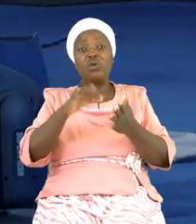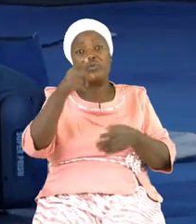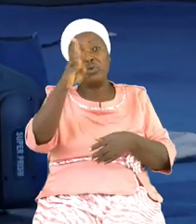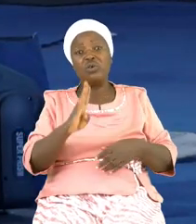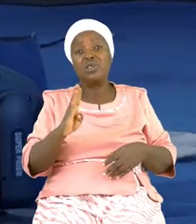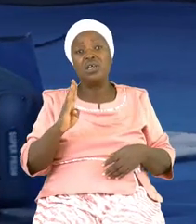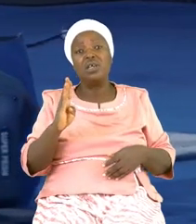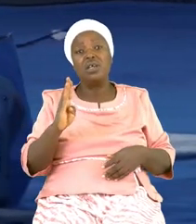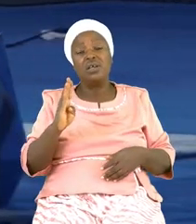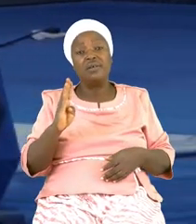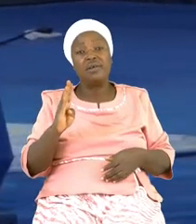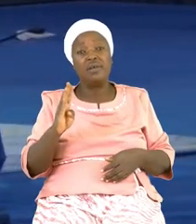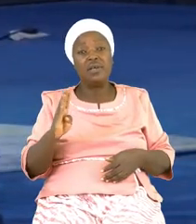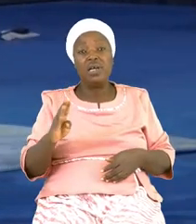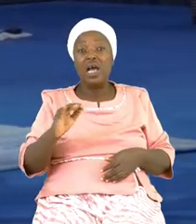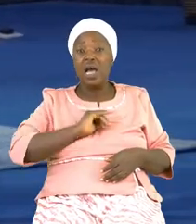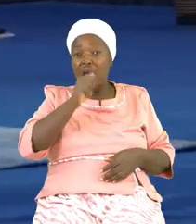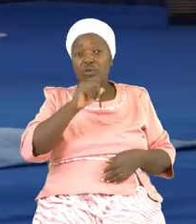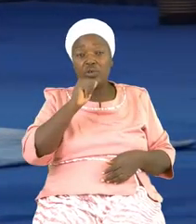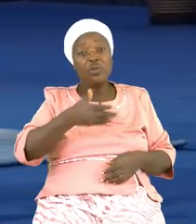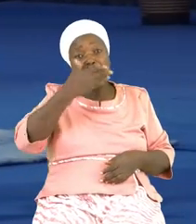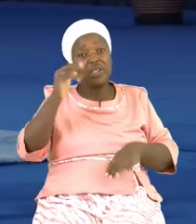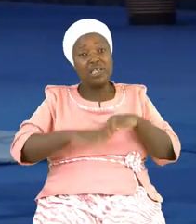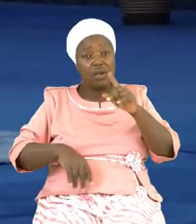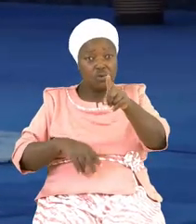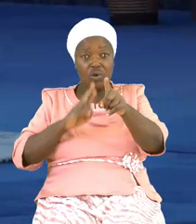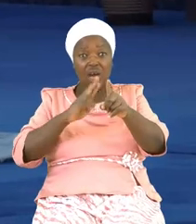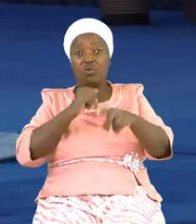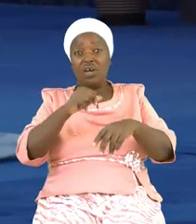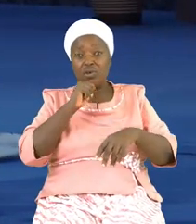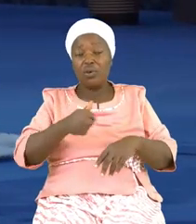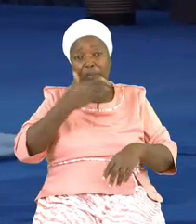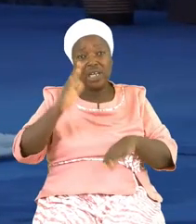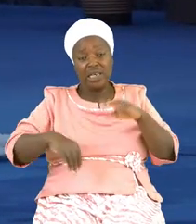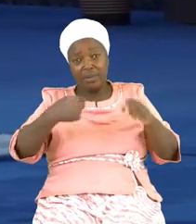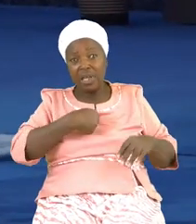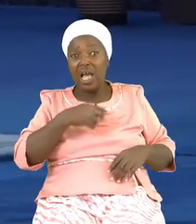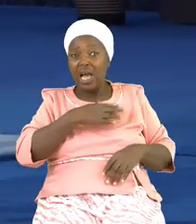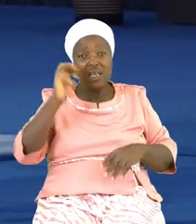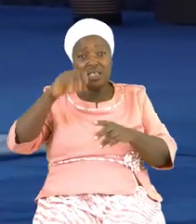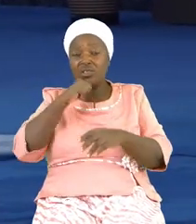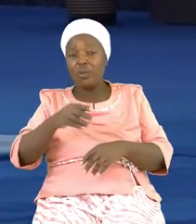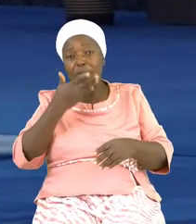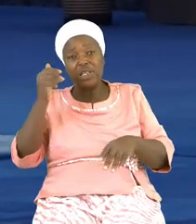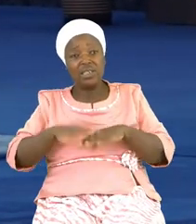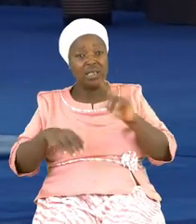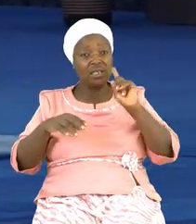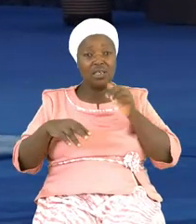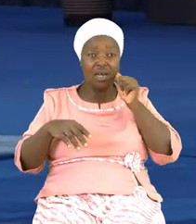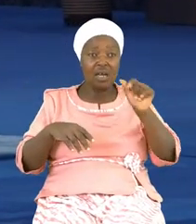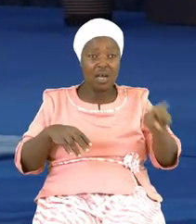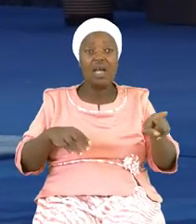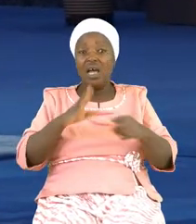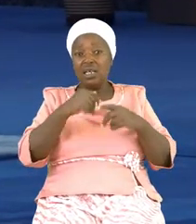God. I am not better than you are. You are not better than I am. He is not better than her. She is not better than